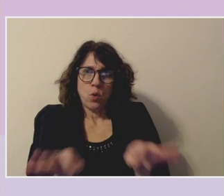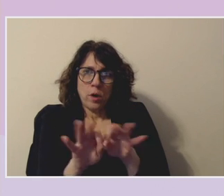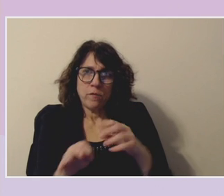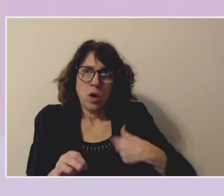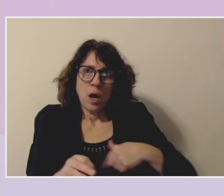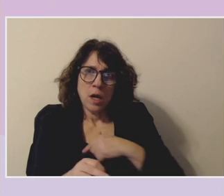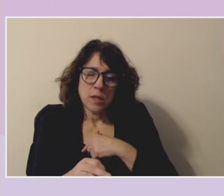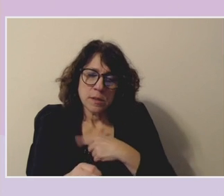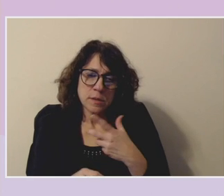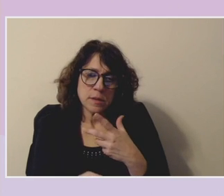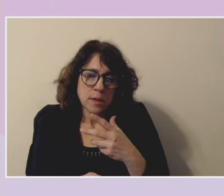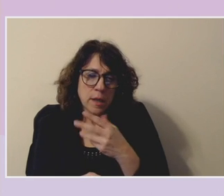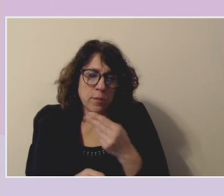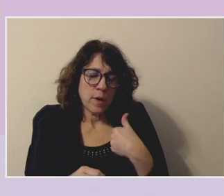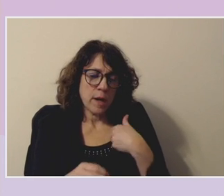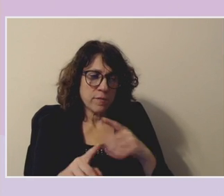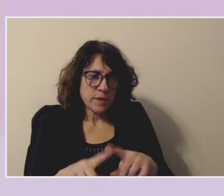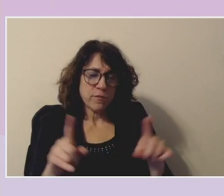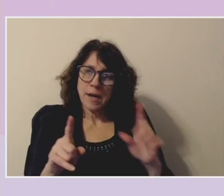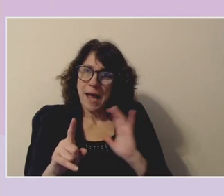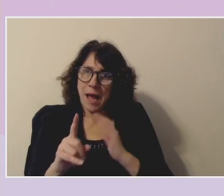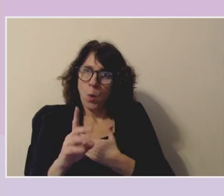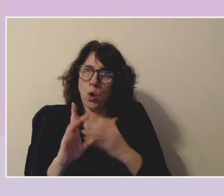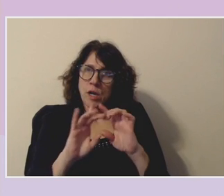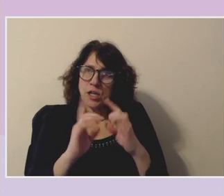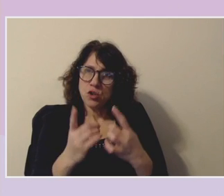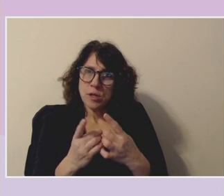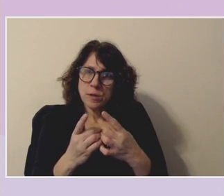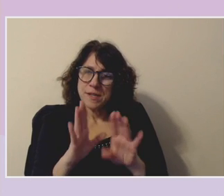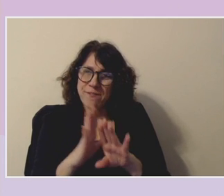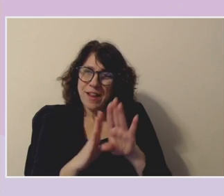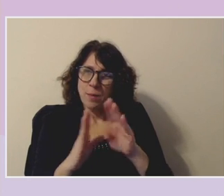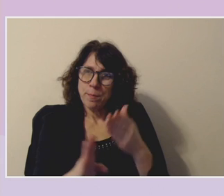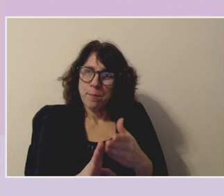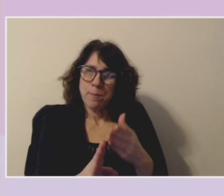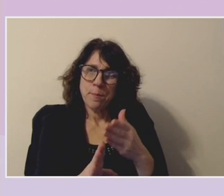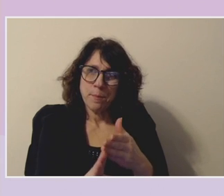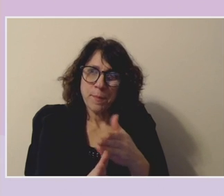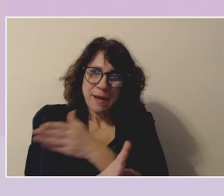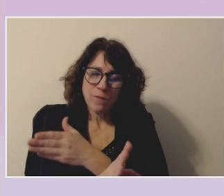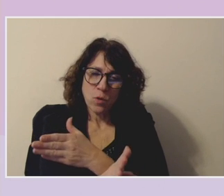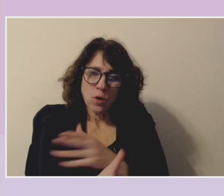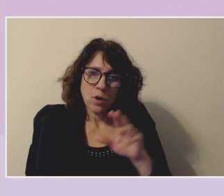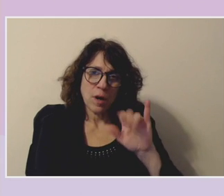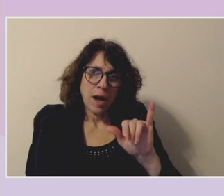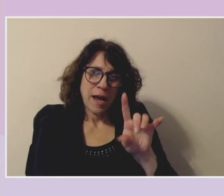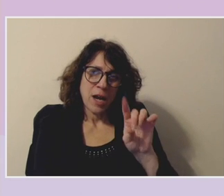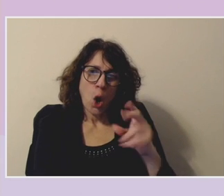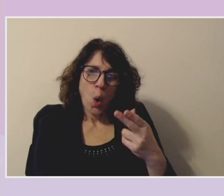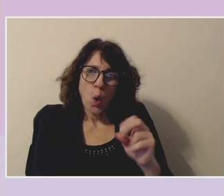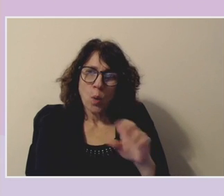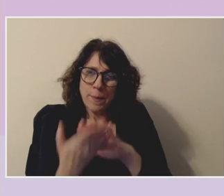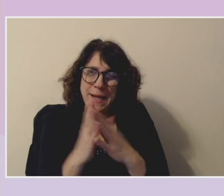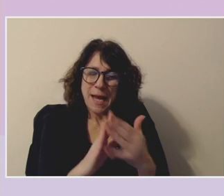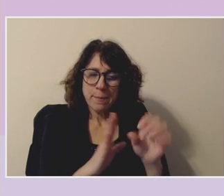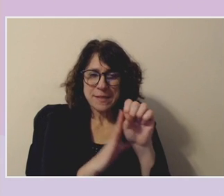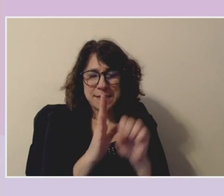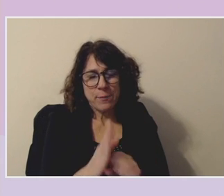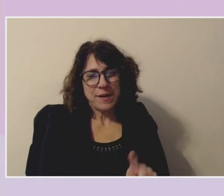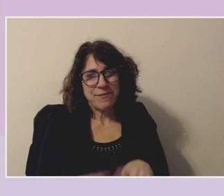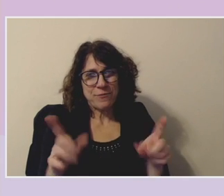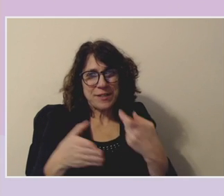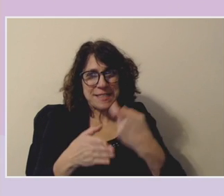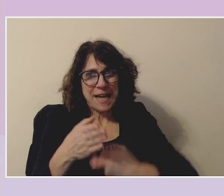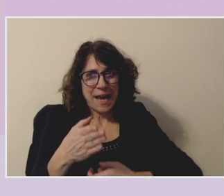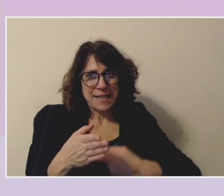different, because our district was developed before Idaho became a state, we have a little bit of a different taxing authority